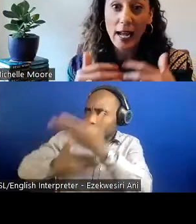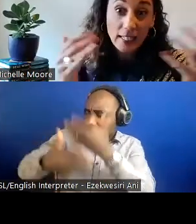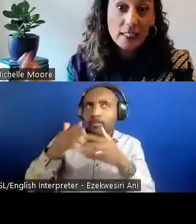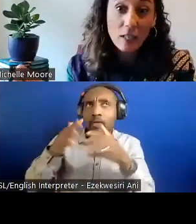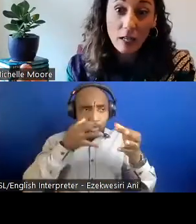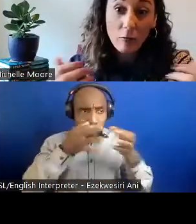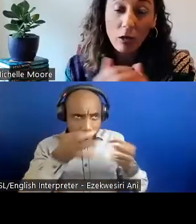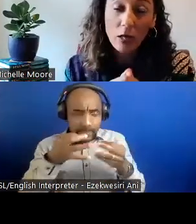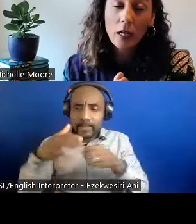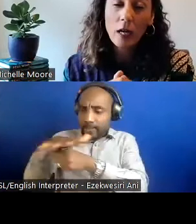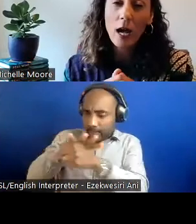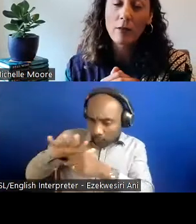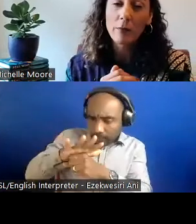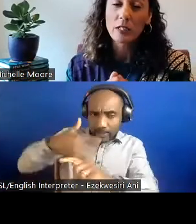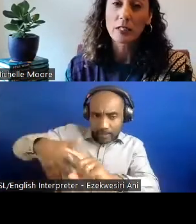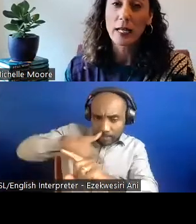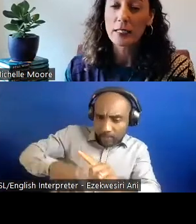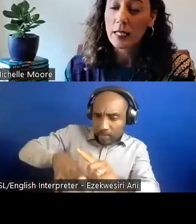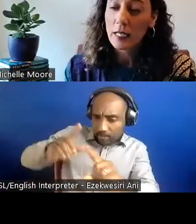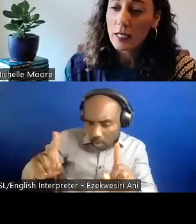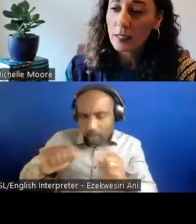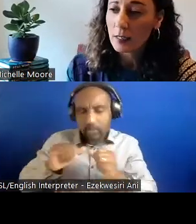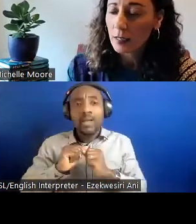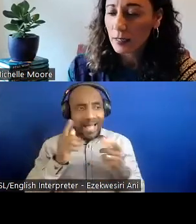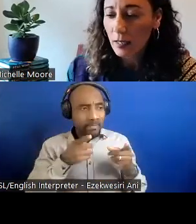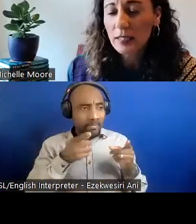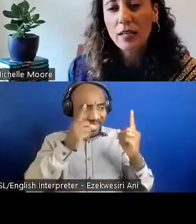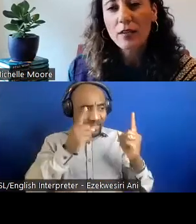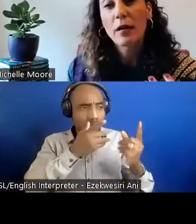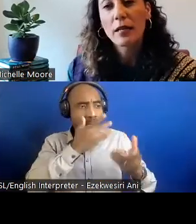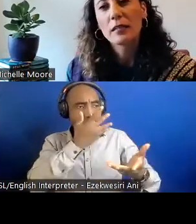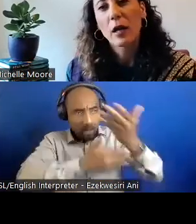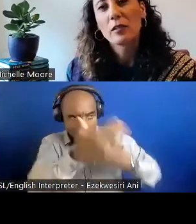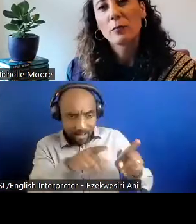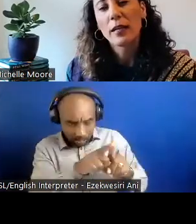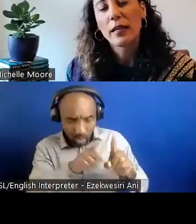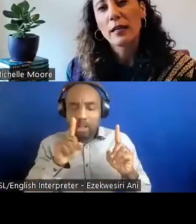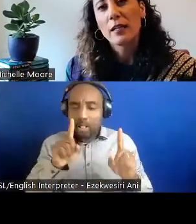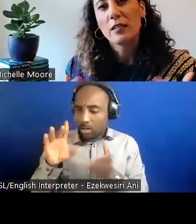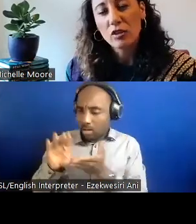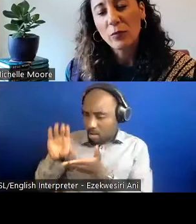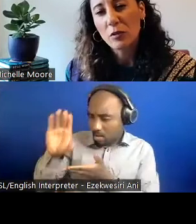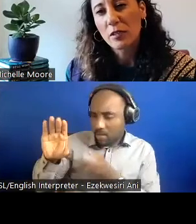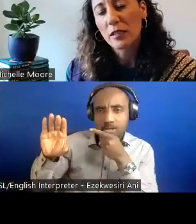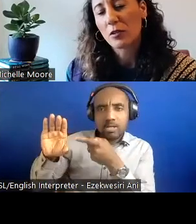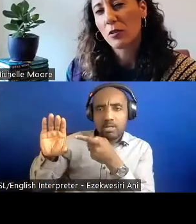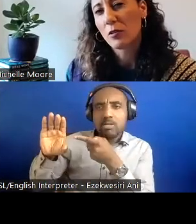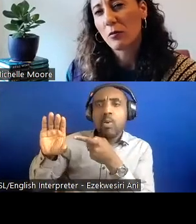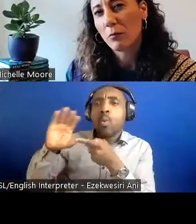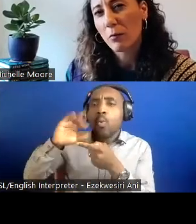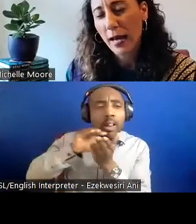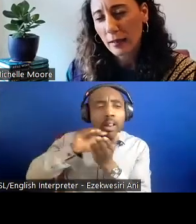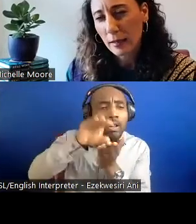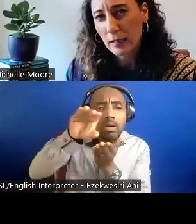today, and in light of what the Minister said, this idea that money is going to be distributed